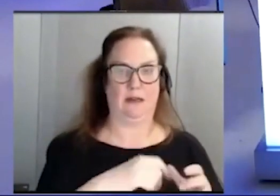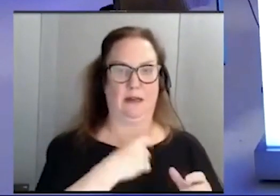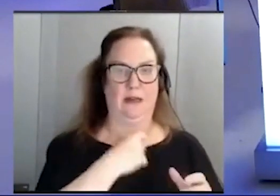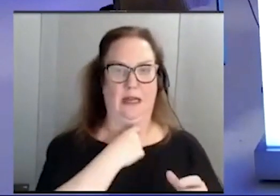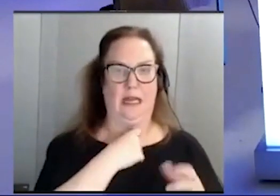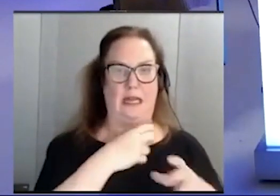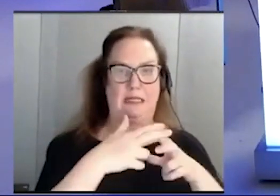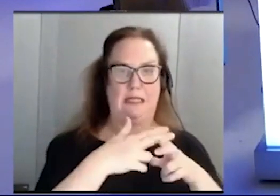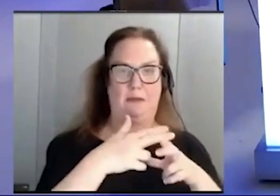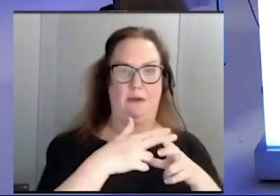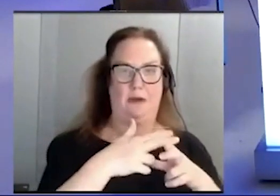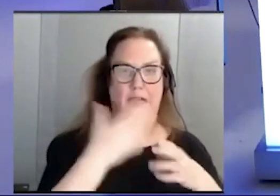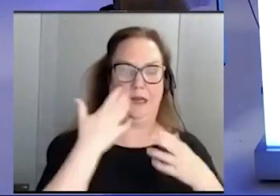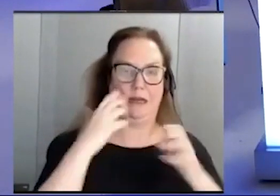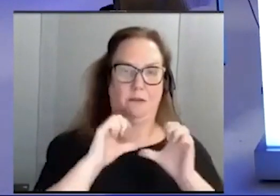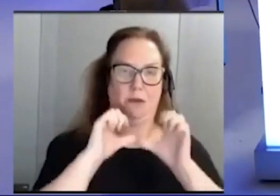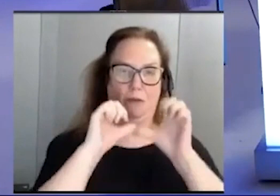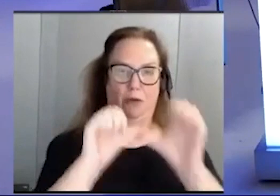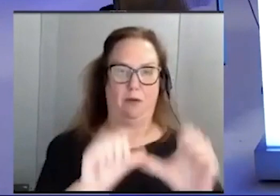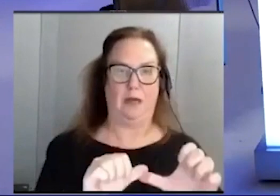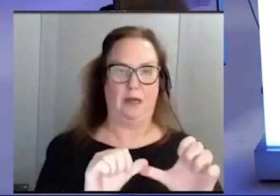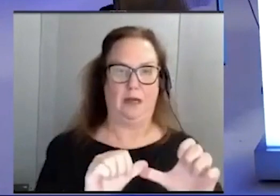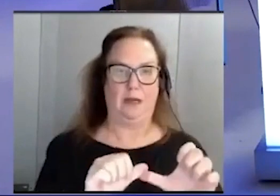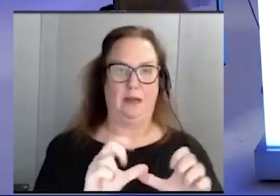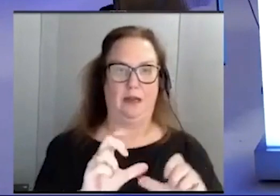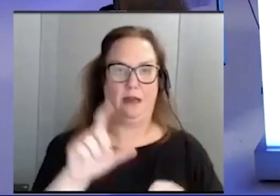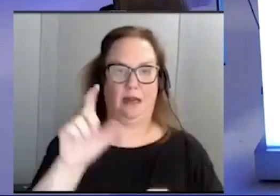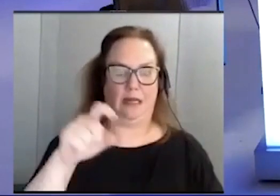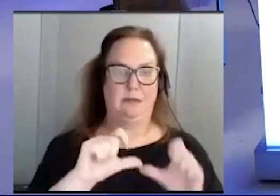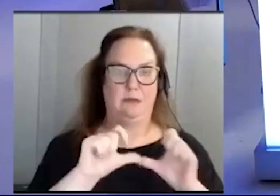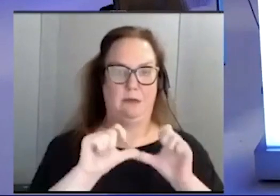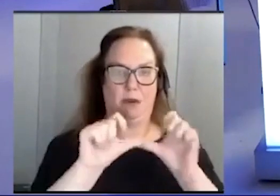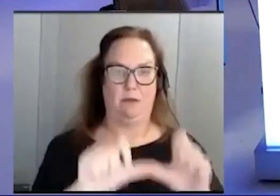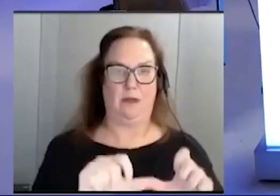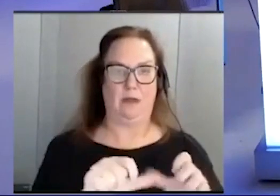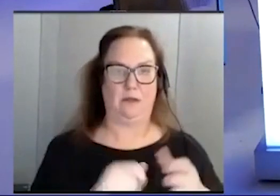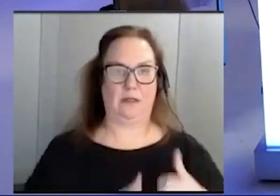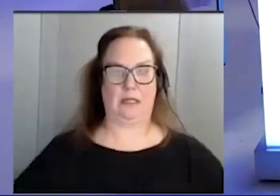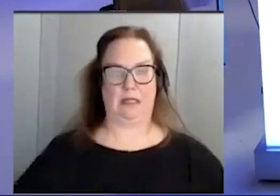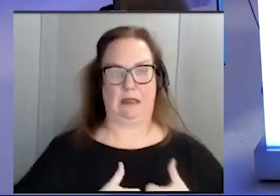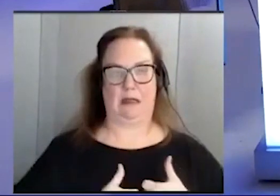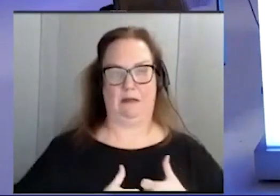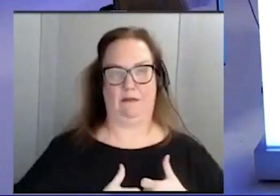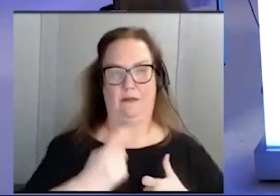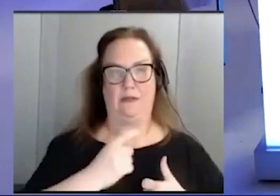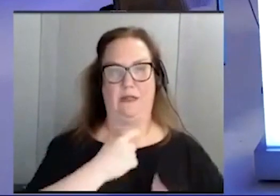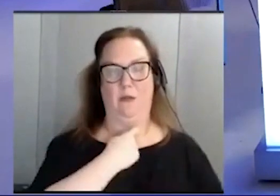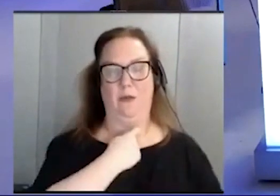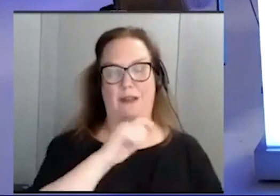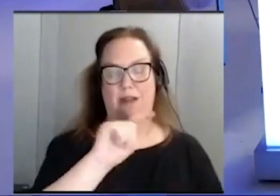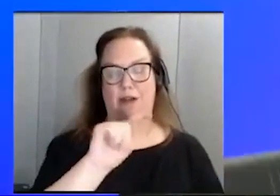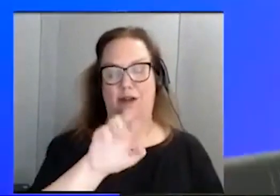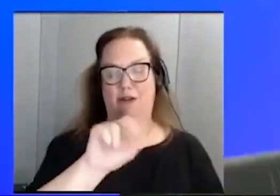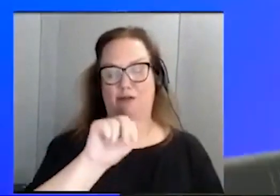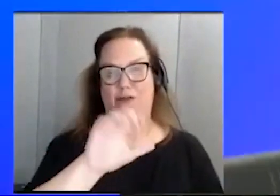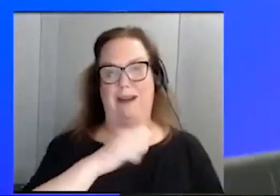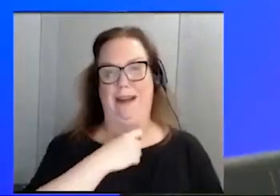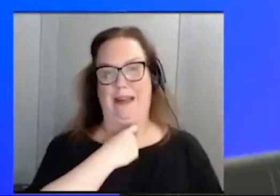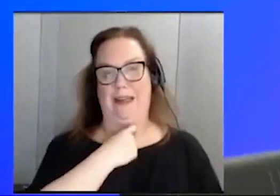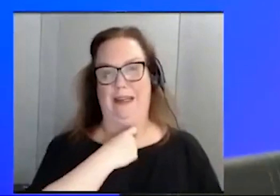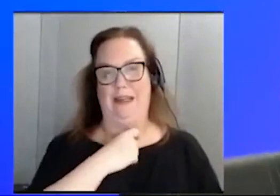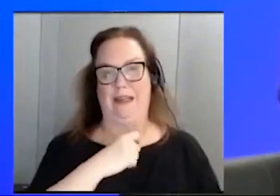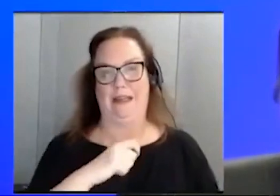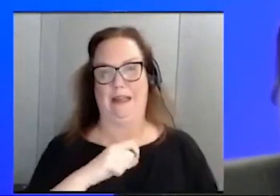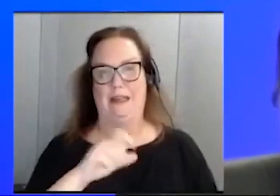he didn't know if he was going to need one permanently. We now know he does need one permanently. What is life like for someone with a trach? I think he can certainly speak